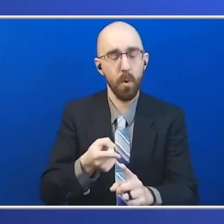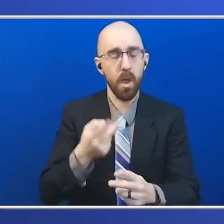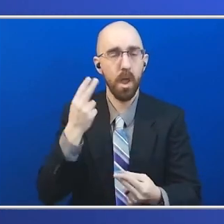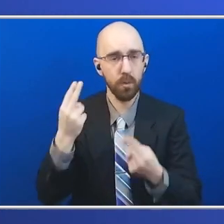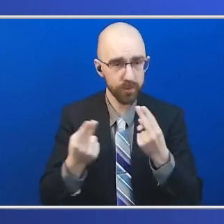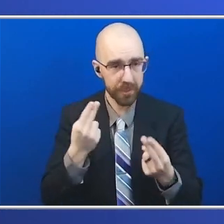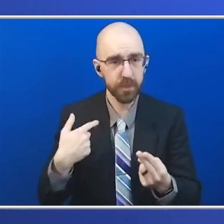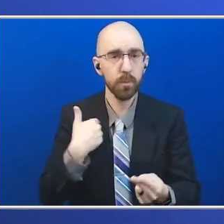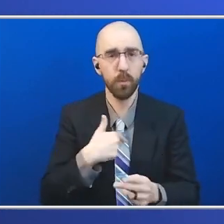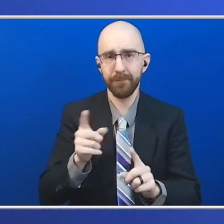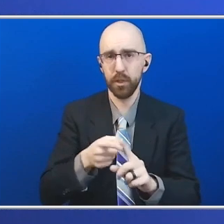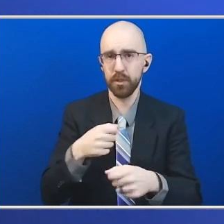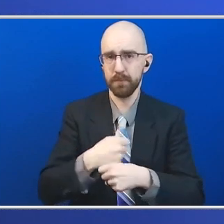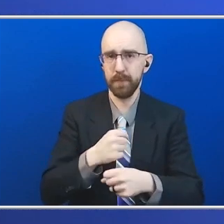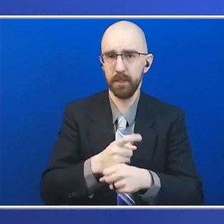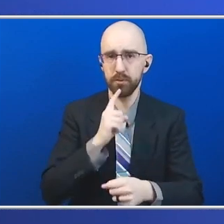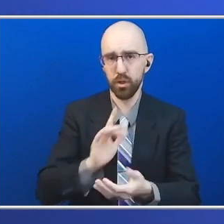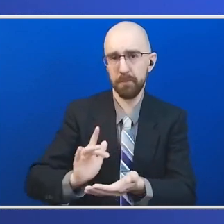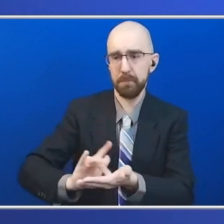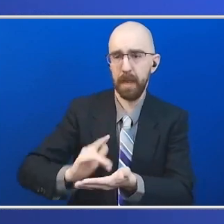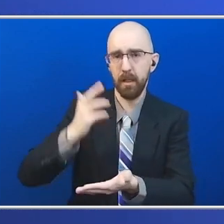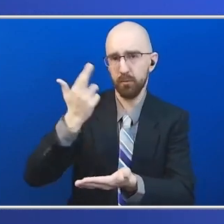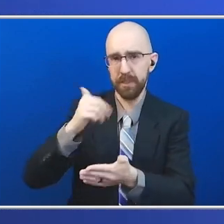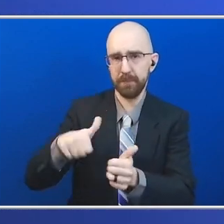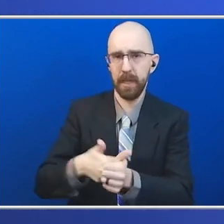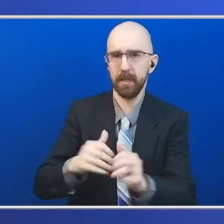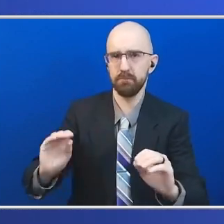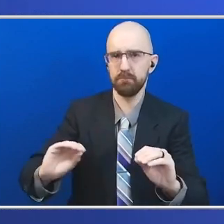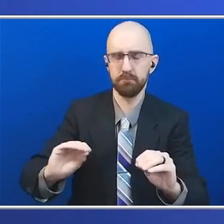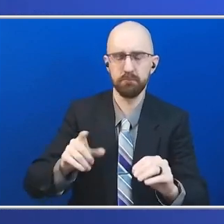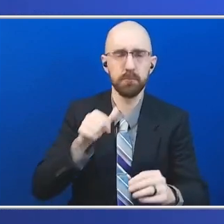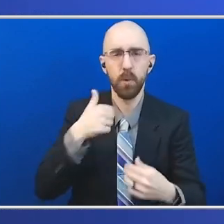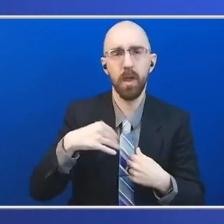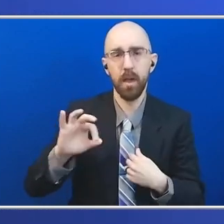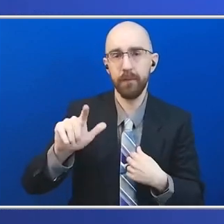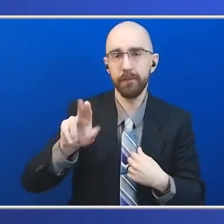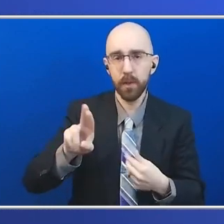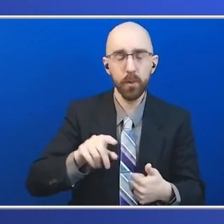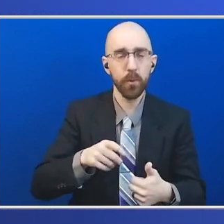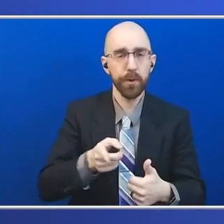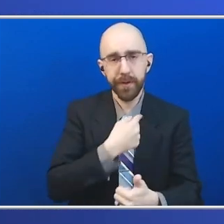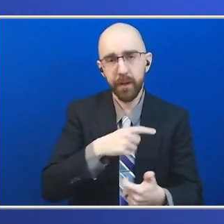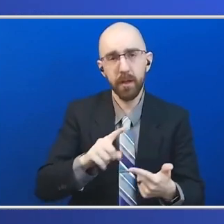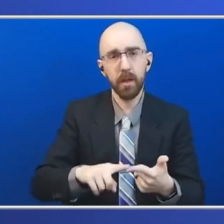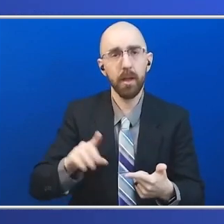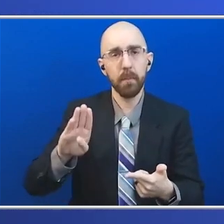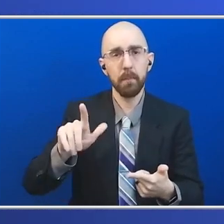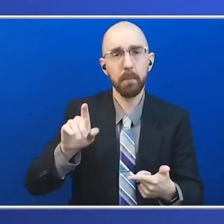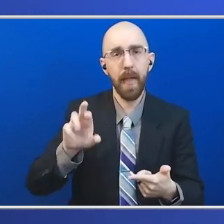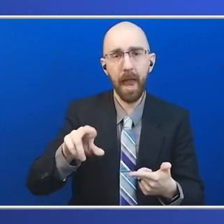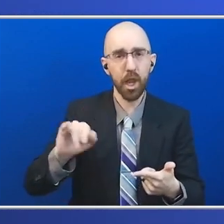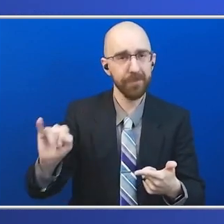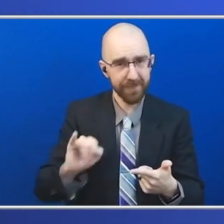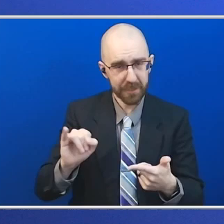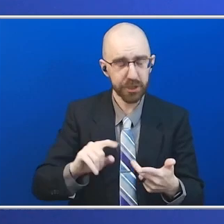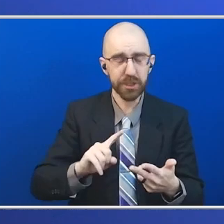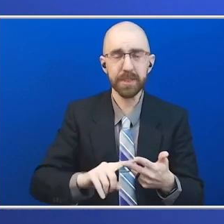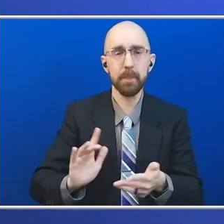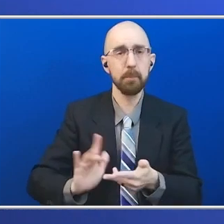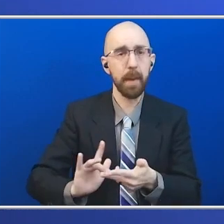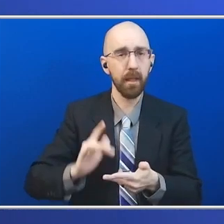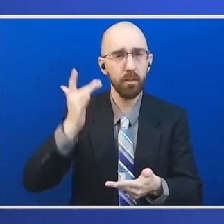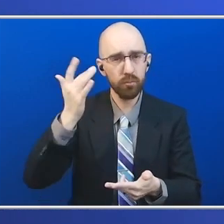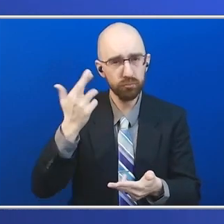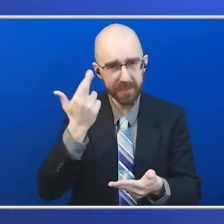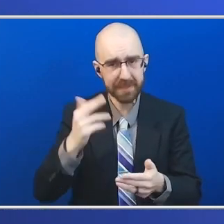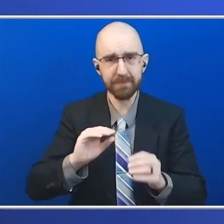no medical reason for it. They don't have the flu, they don't have a bladder infection, they don't have any medical reason that precipitated